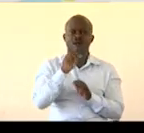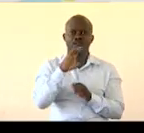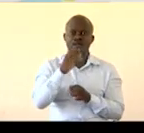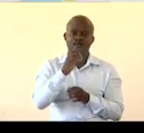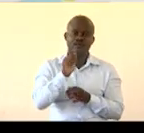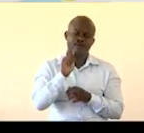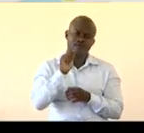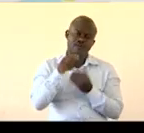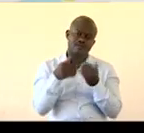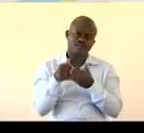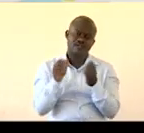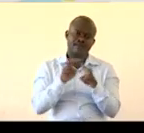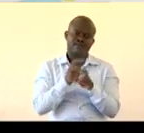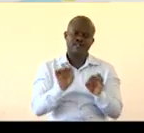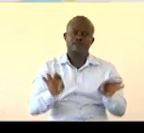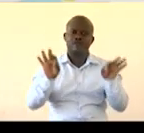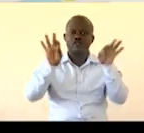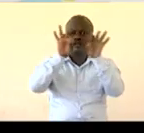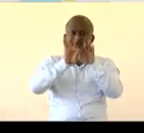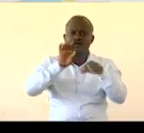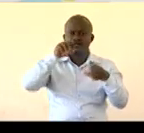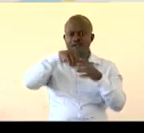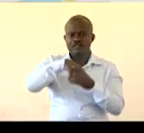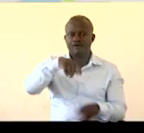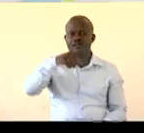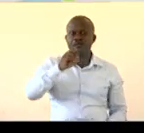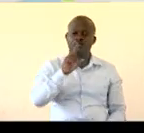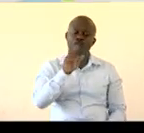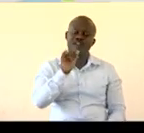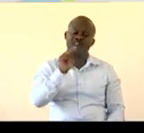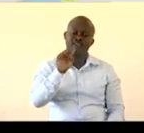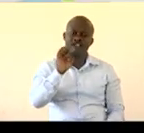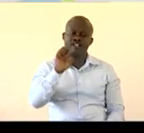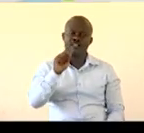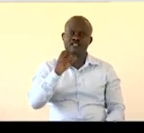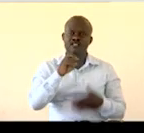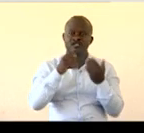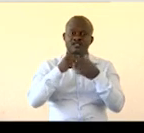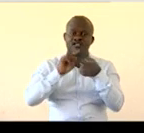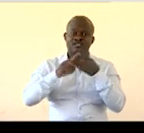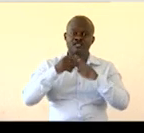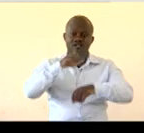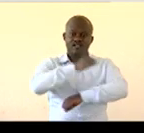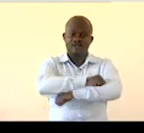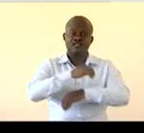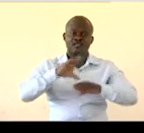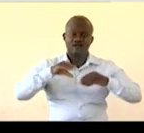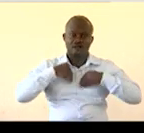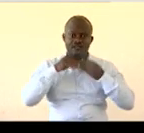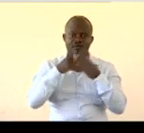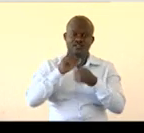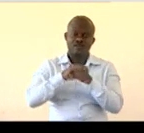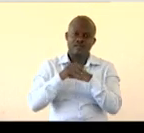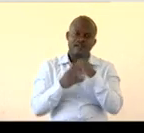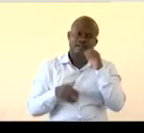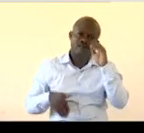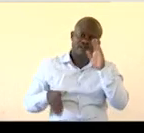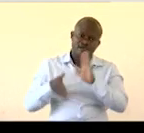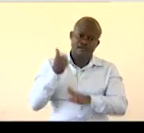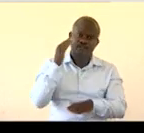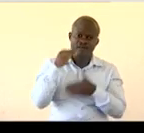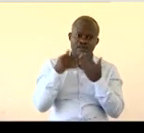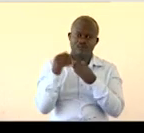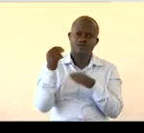this is very important in pollination. Dear students, let us make a quick review of our lesson